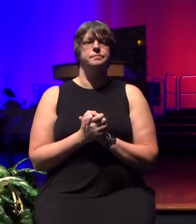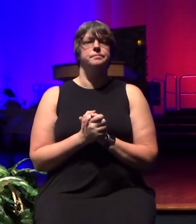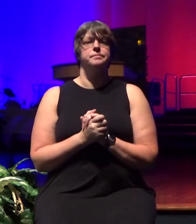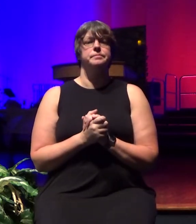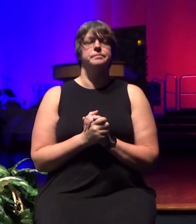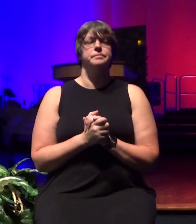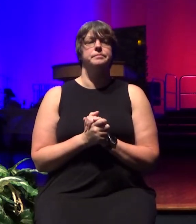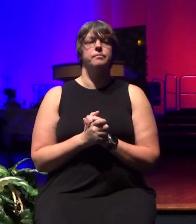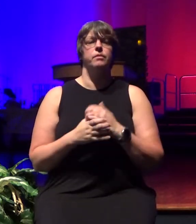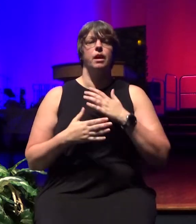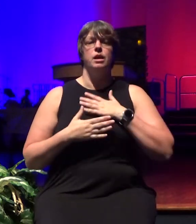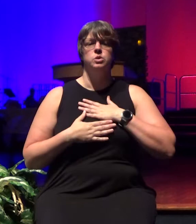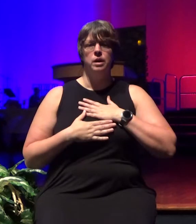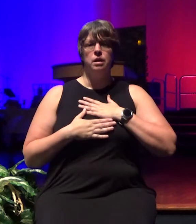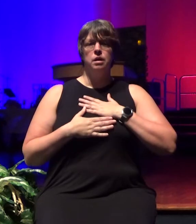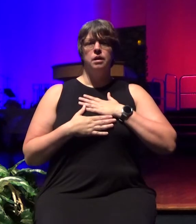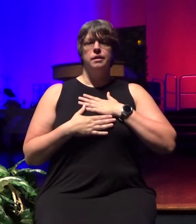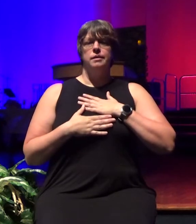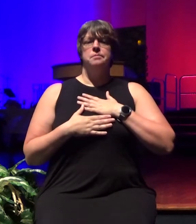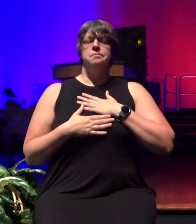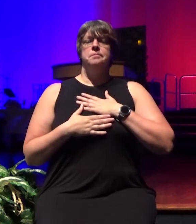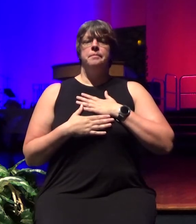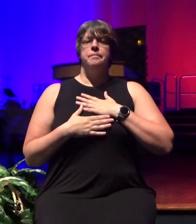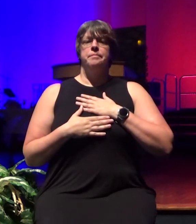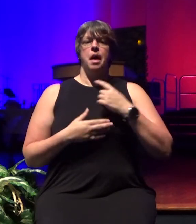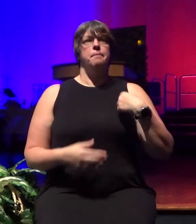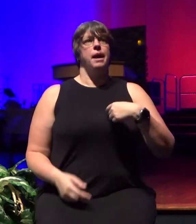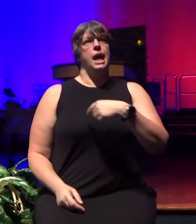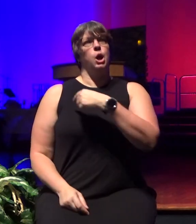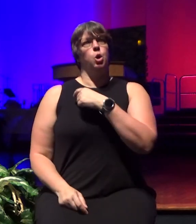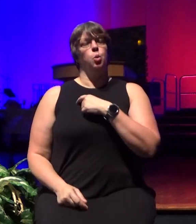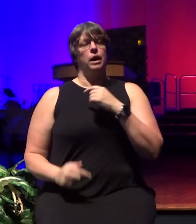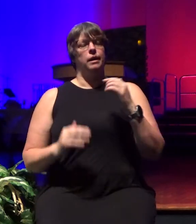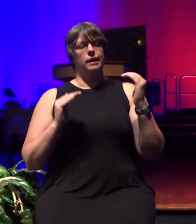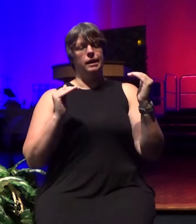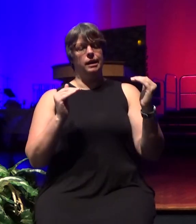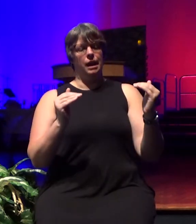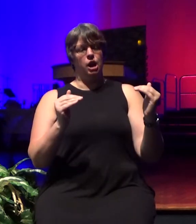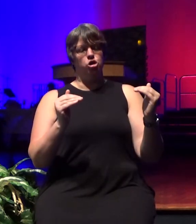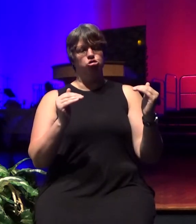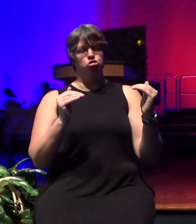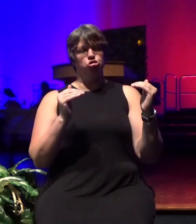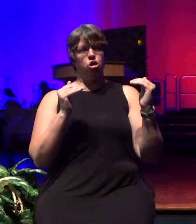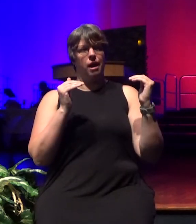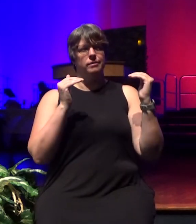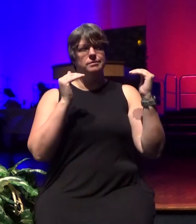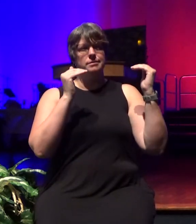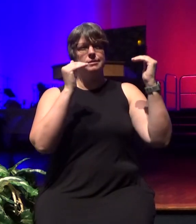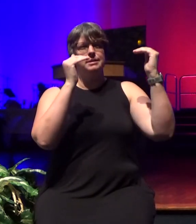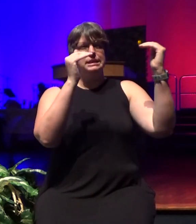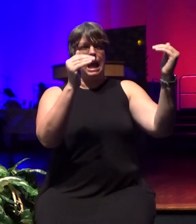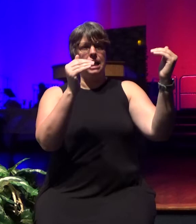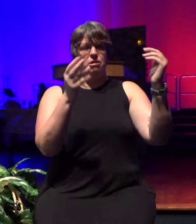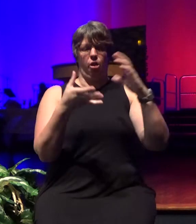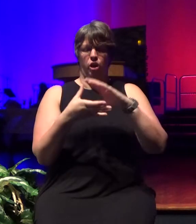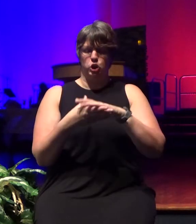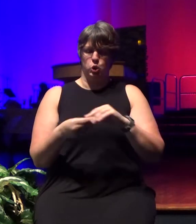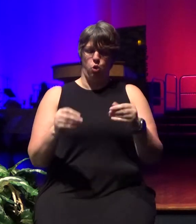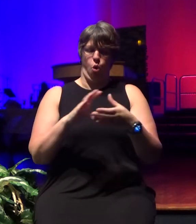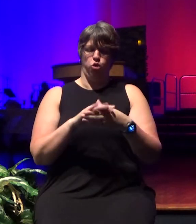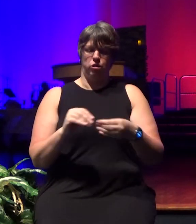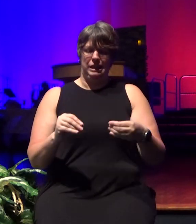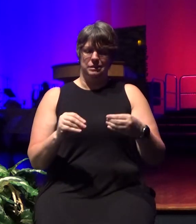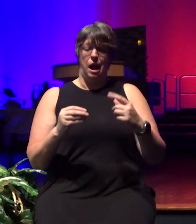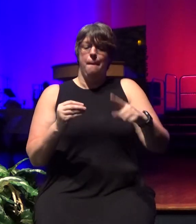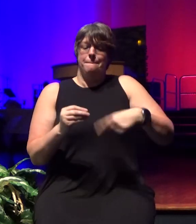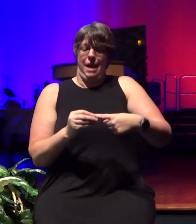radical reliance on God. Yeah, reflect, remember, resolve, and then